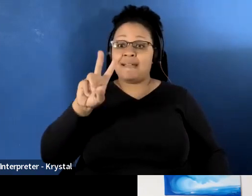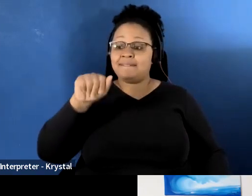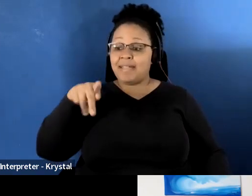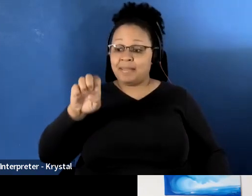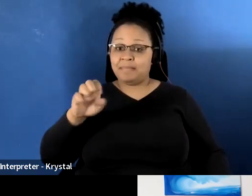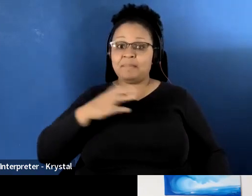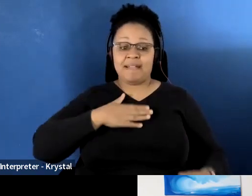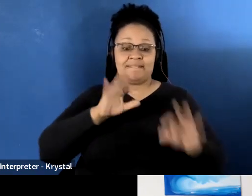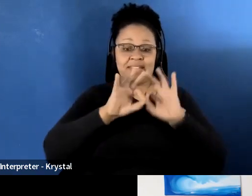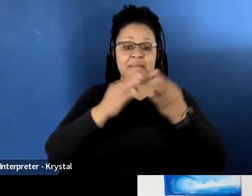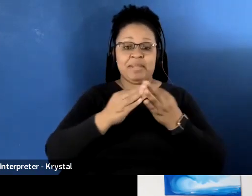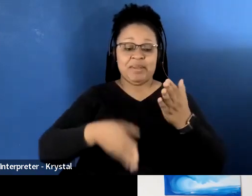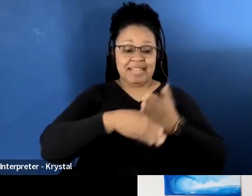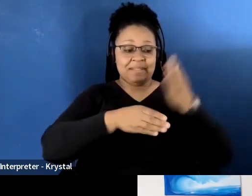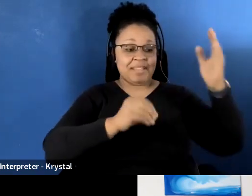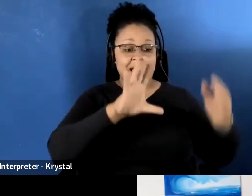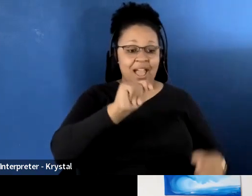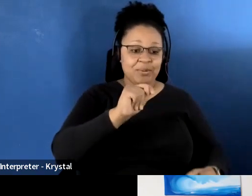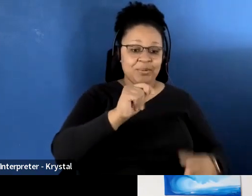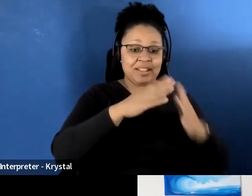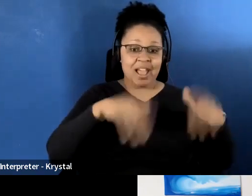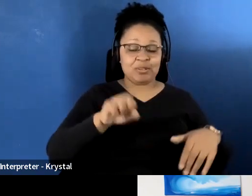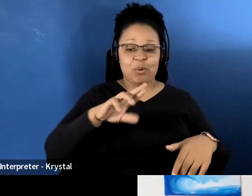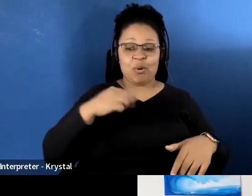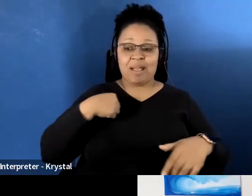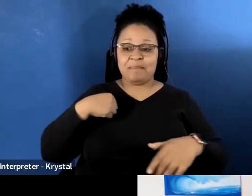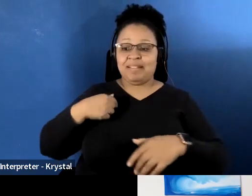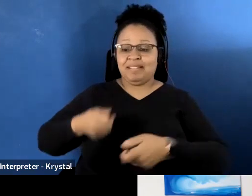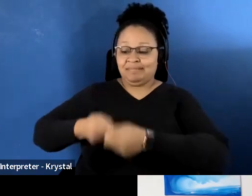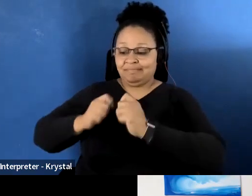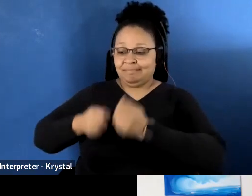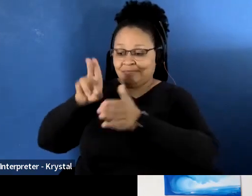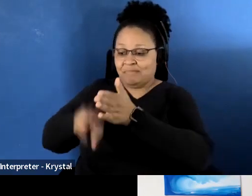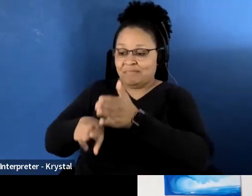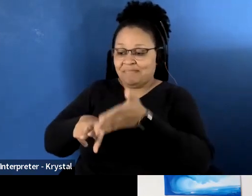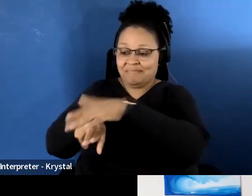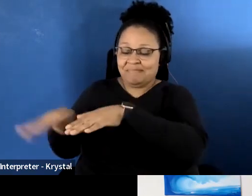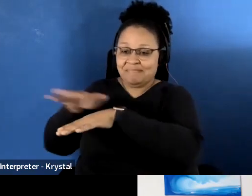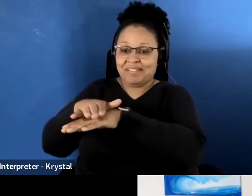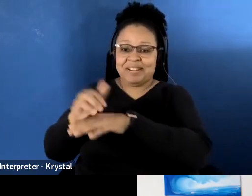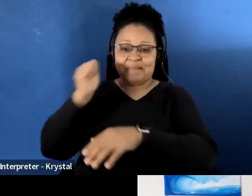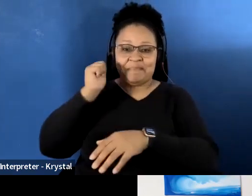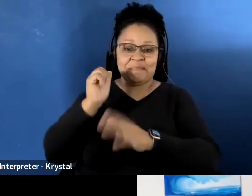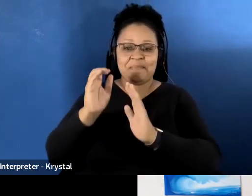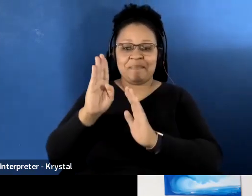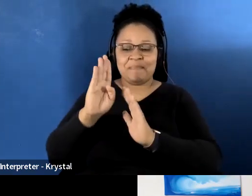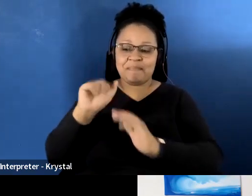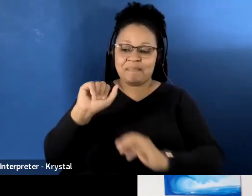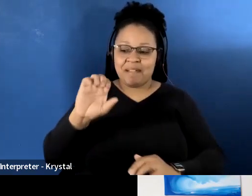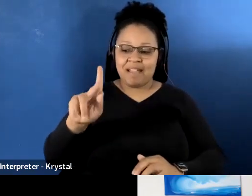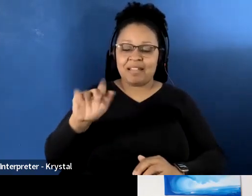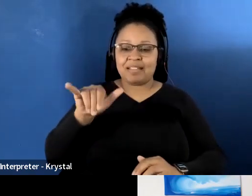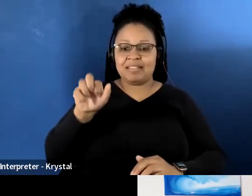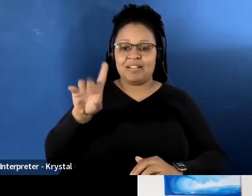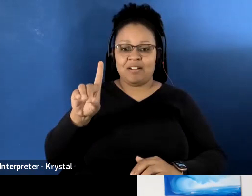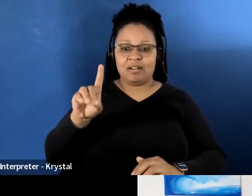buried in the backyard because I just don't have a really good attitude when I don't vape. So that's